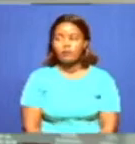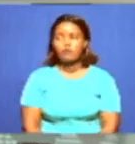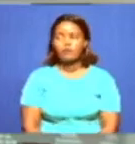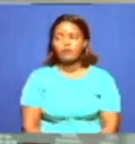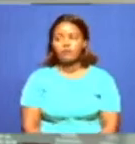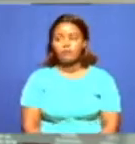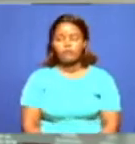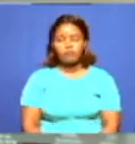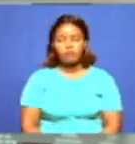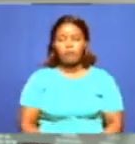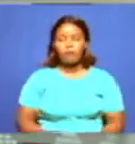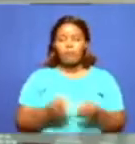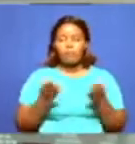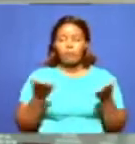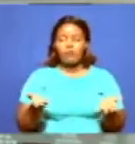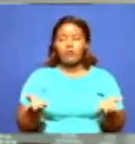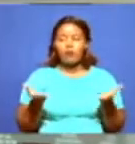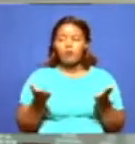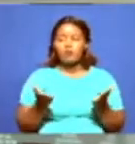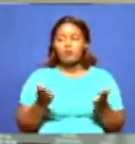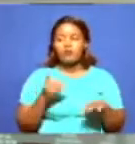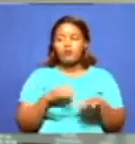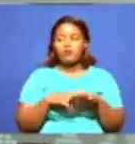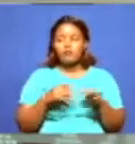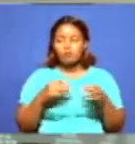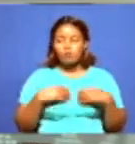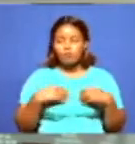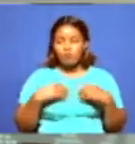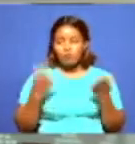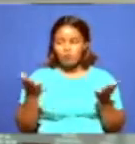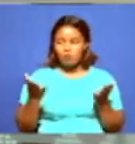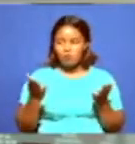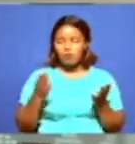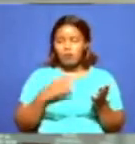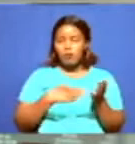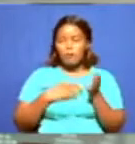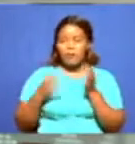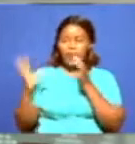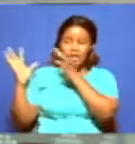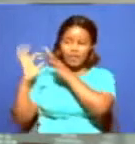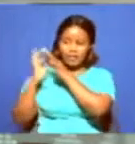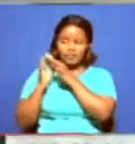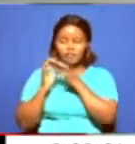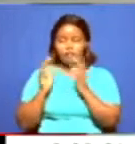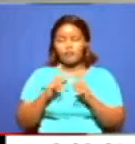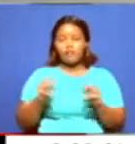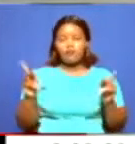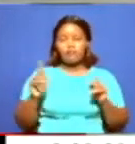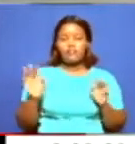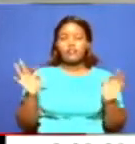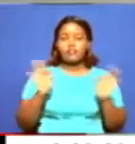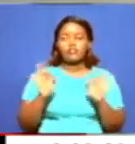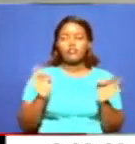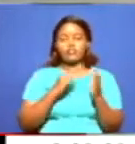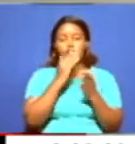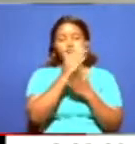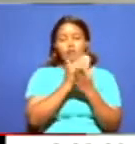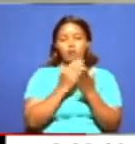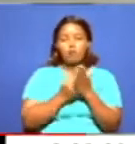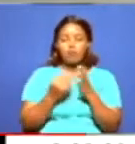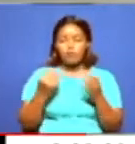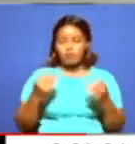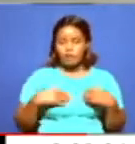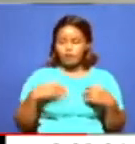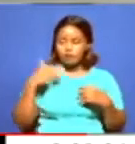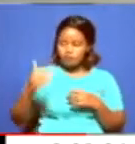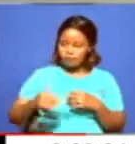And now it's time to get into My Culture, a very interesting segment that's introduced right here every Friday on Easy